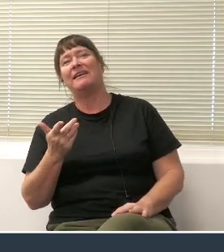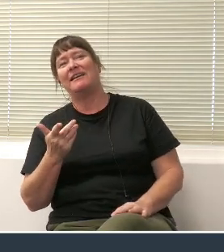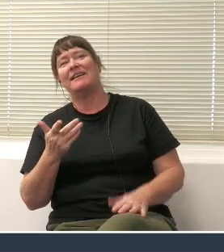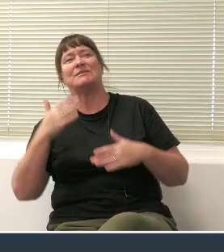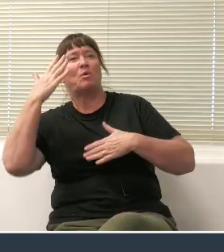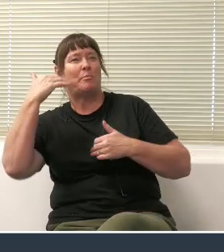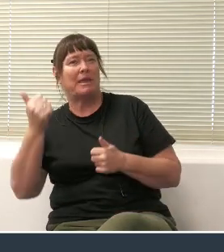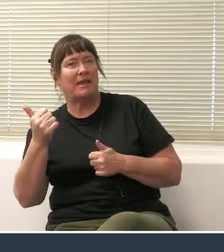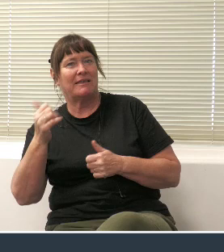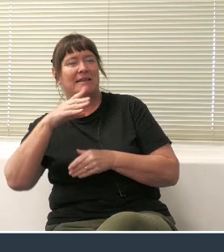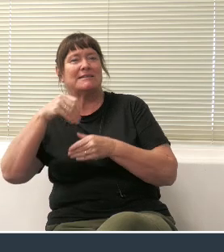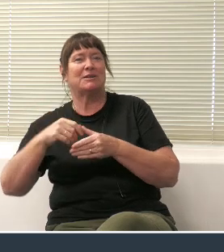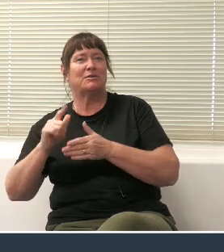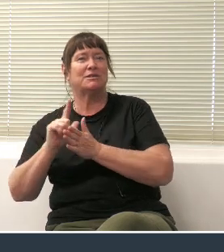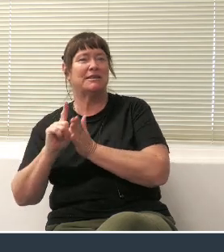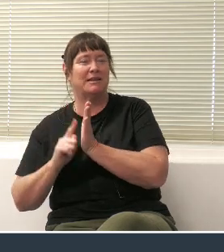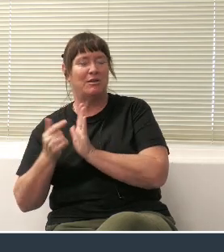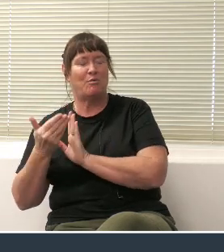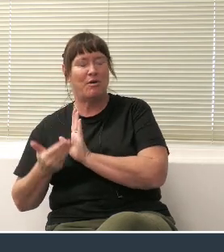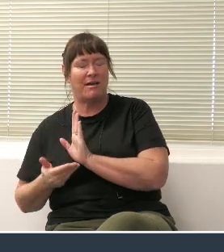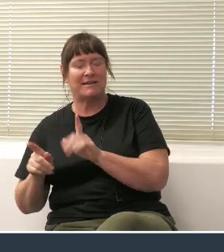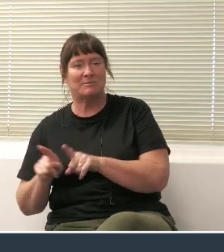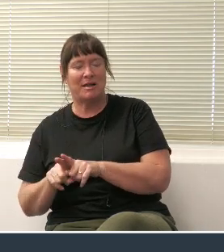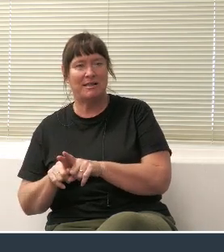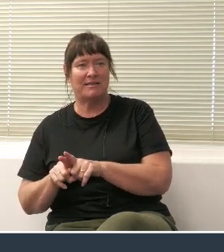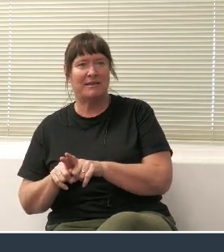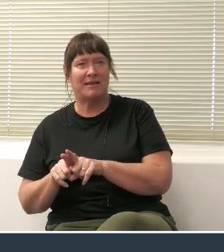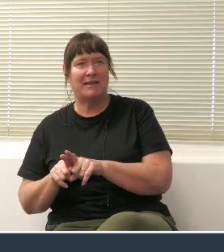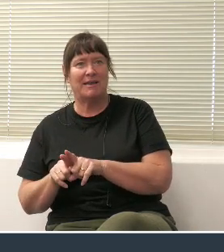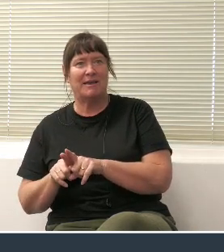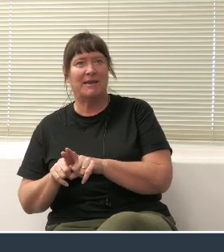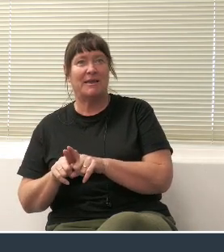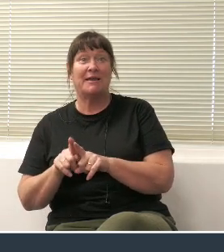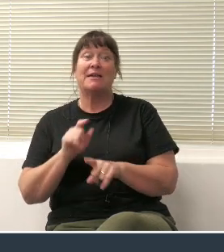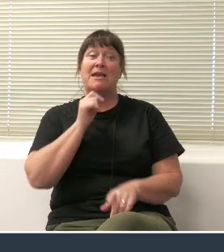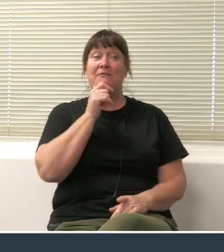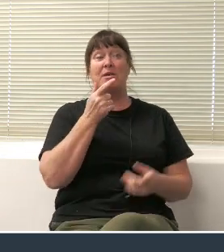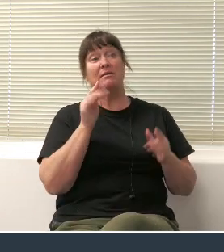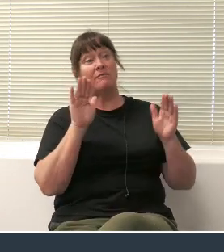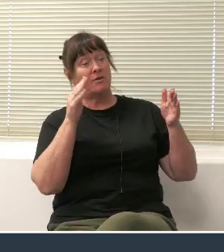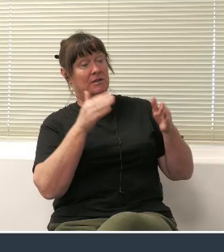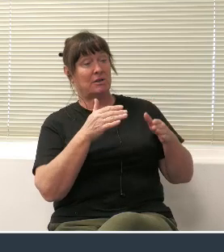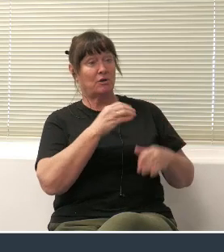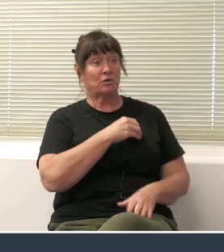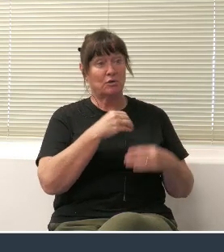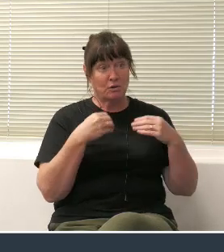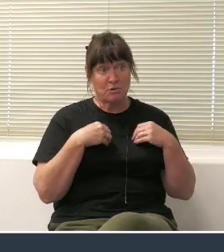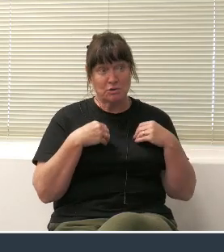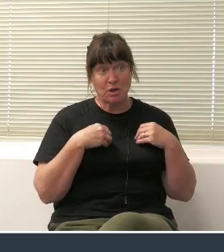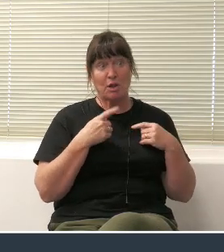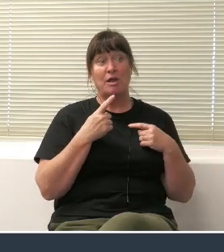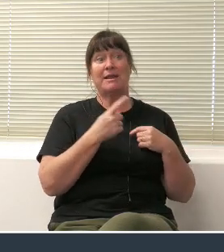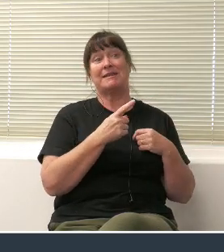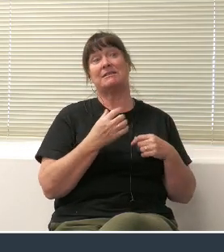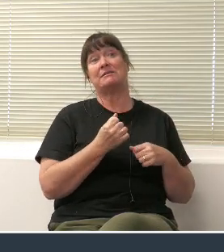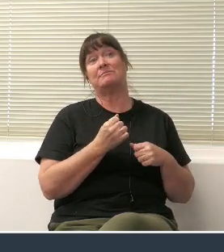as well. But don't get me wrong, if we're heading along the commercial lines, then that has to play the